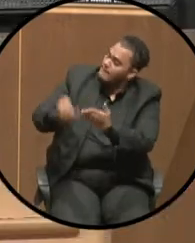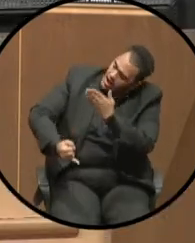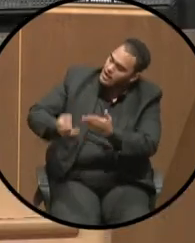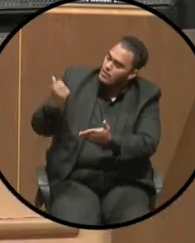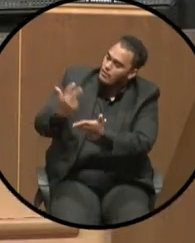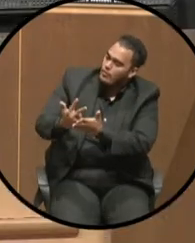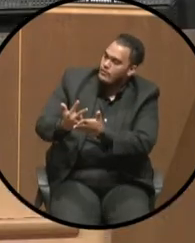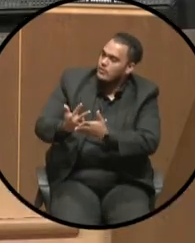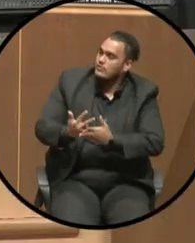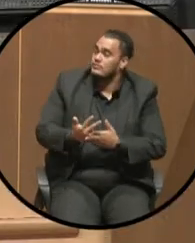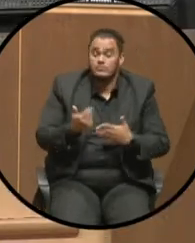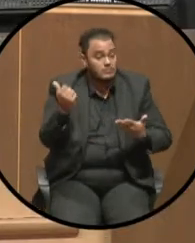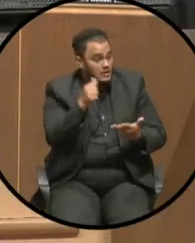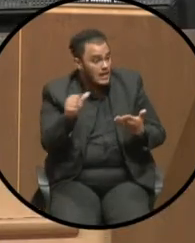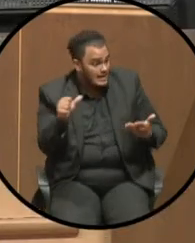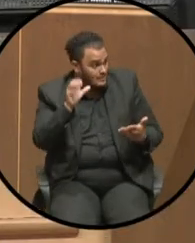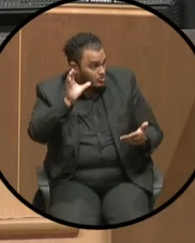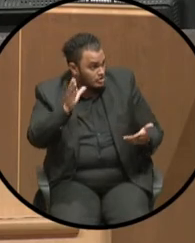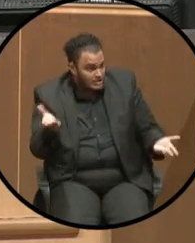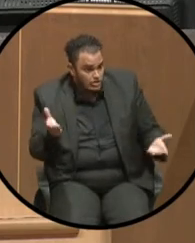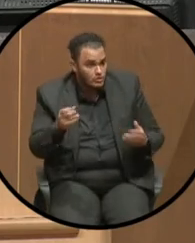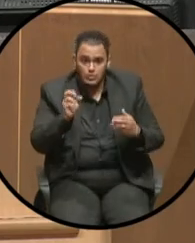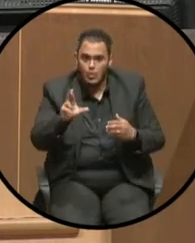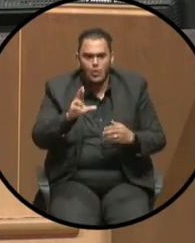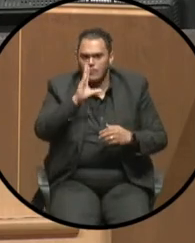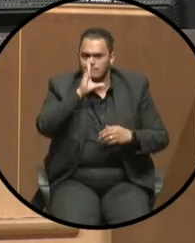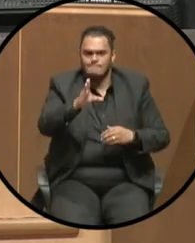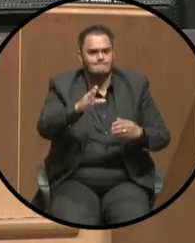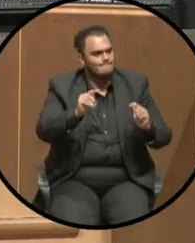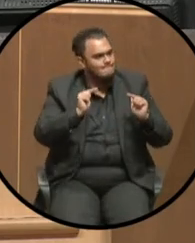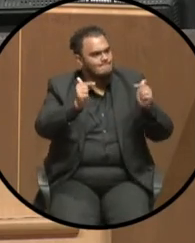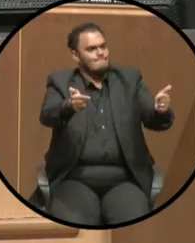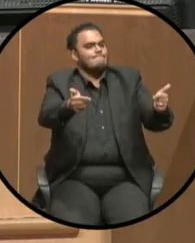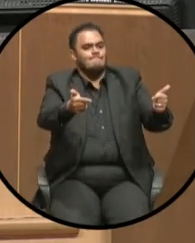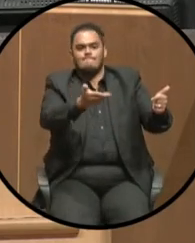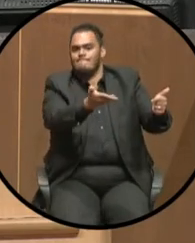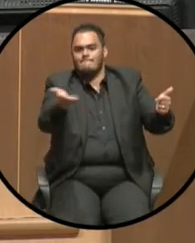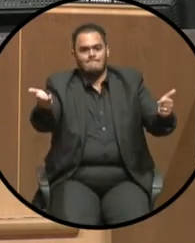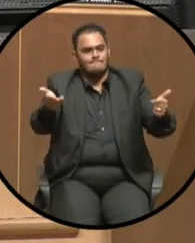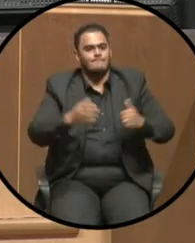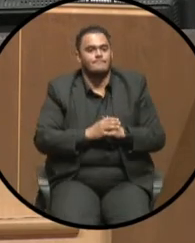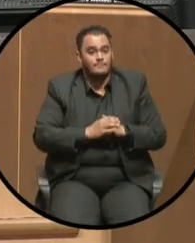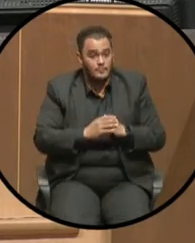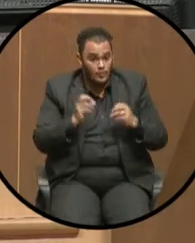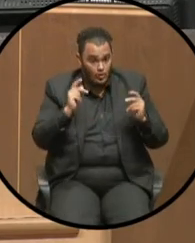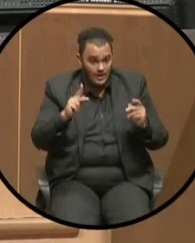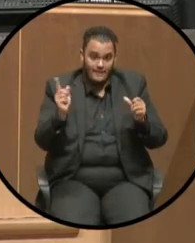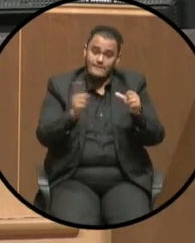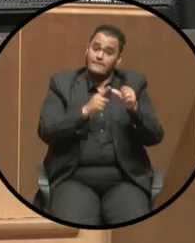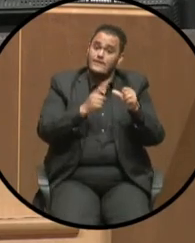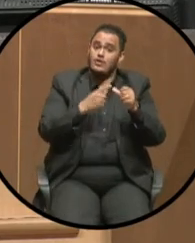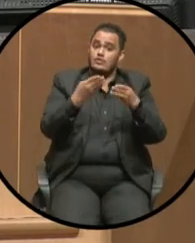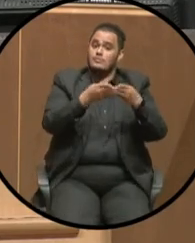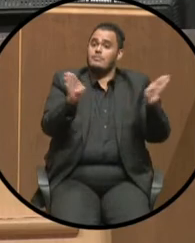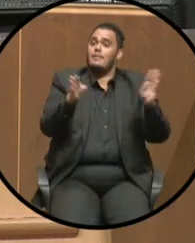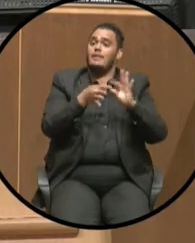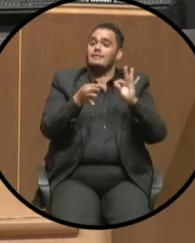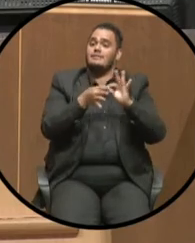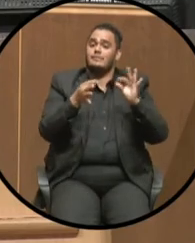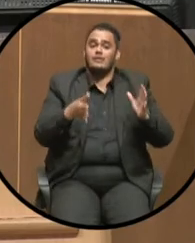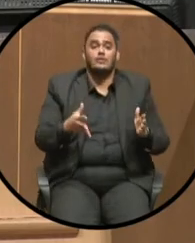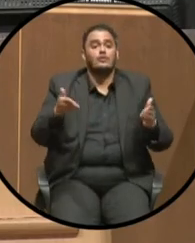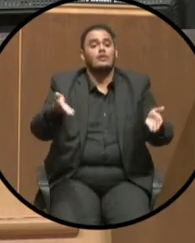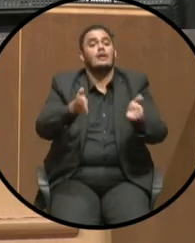presentation from staff, or we're going to go straight to public comment? All right, I know we have done that. So let's hear from our first public speaker, and let me